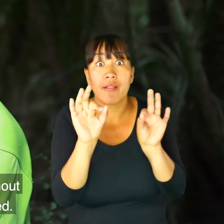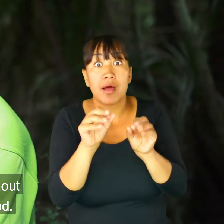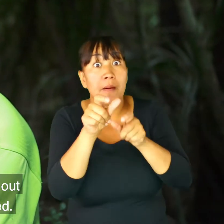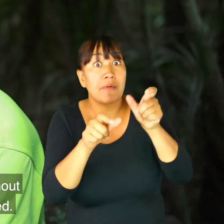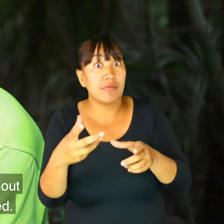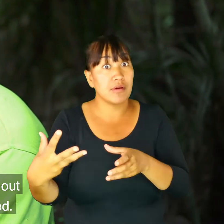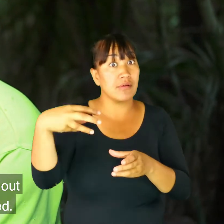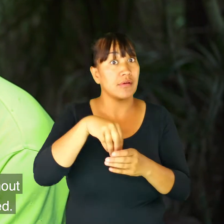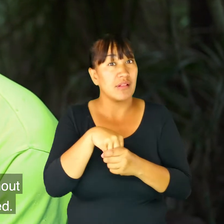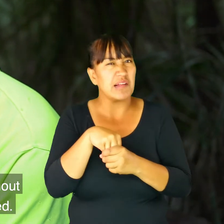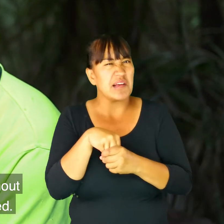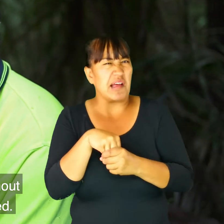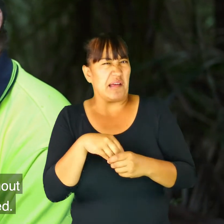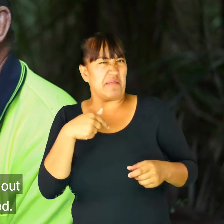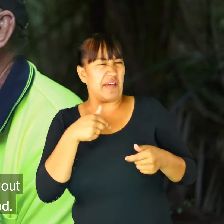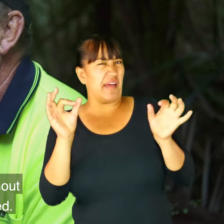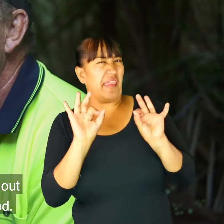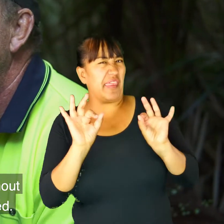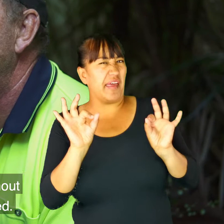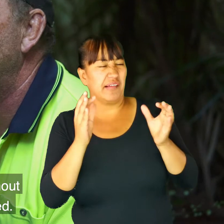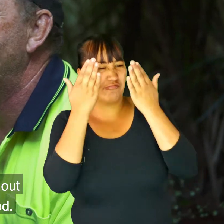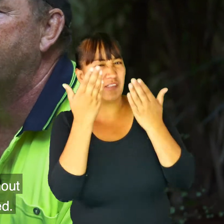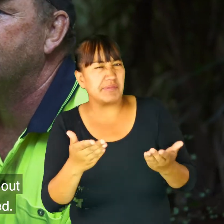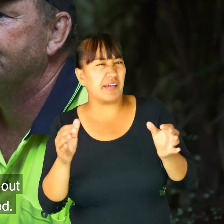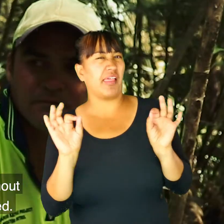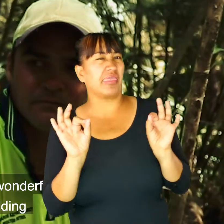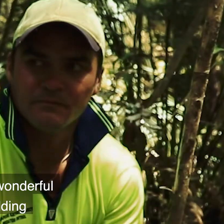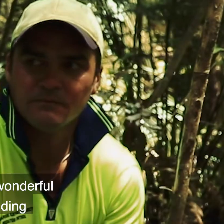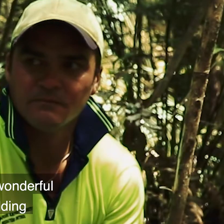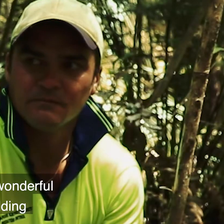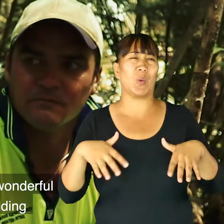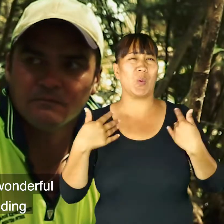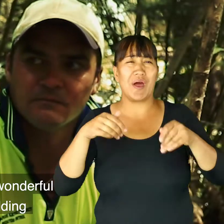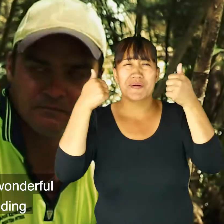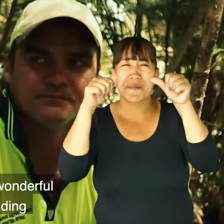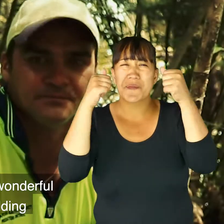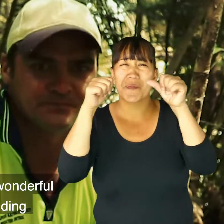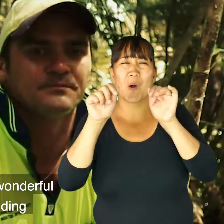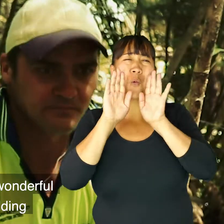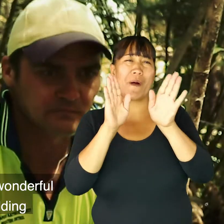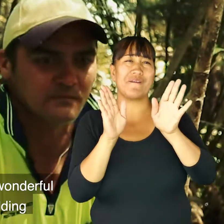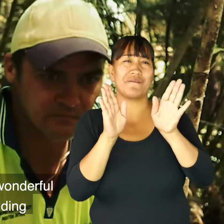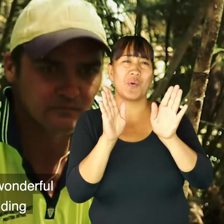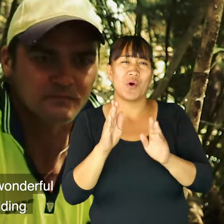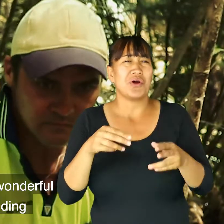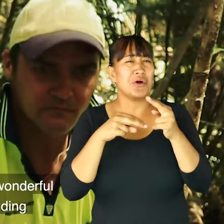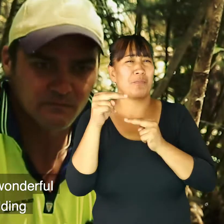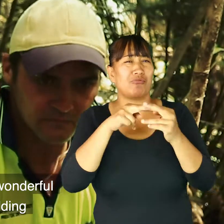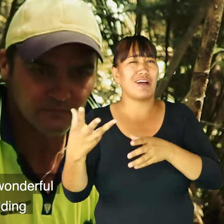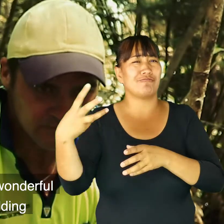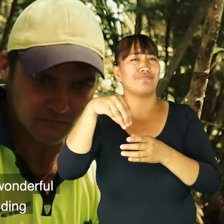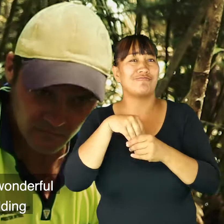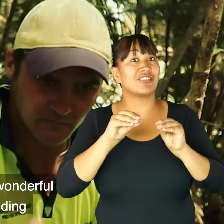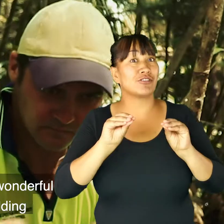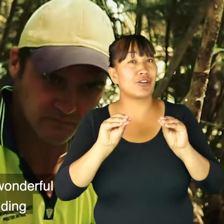the Kiwi is just, without people involved, we're buggered. It's spectacular. I think it's a wonderful thing to be doing,